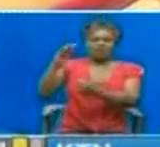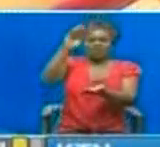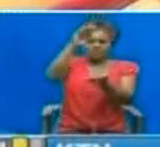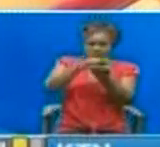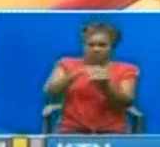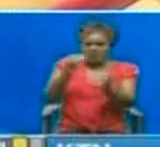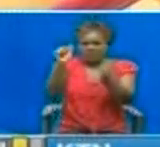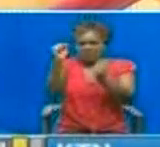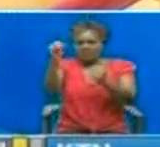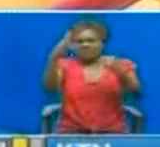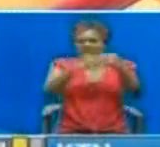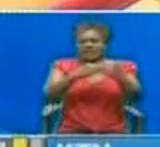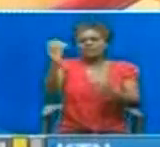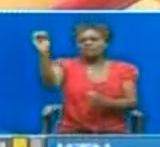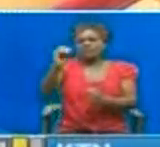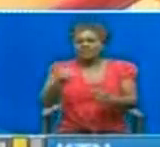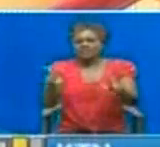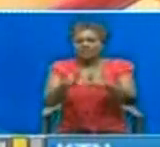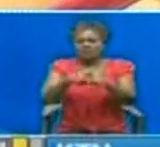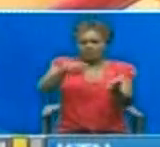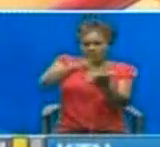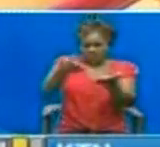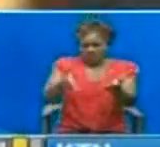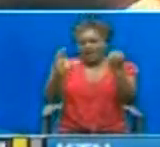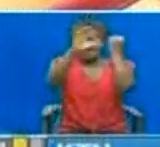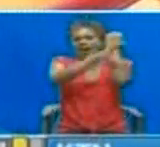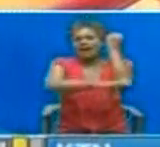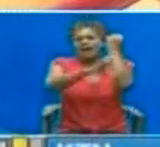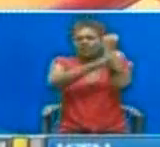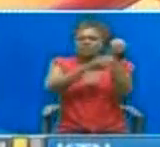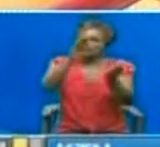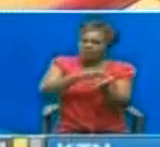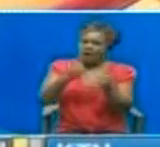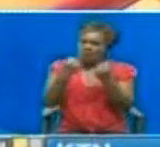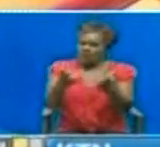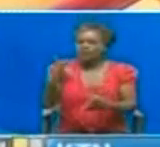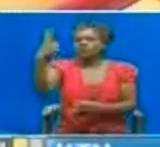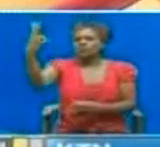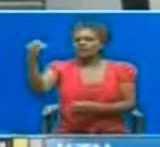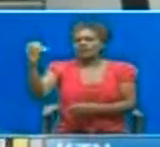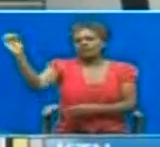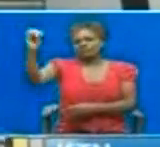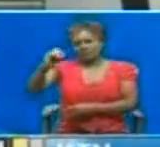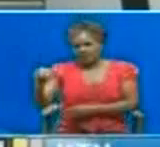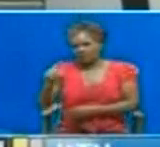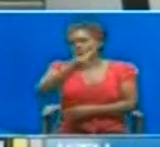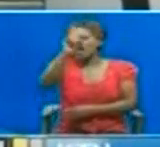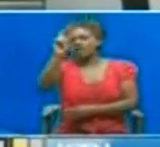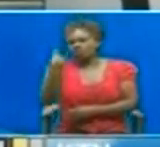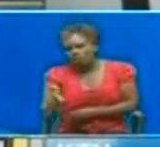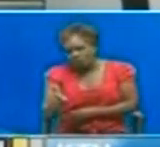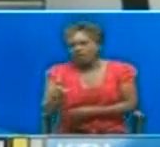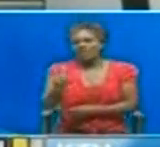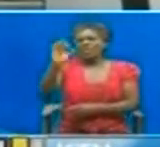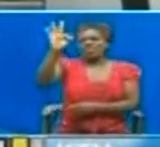by 58%, whereas the prices here in the country only dropped by 20%. So, why has